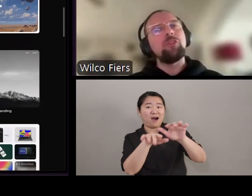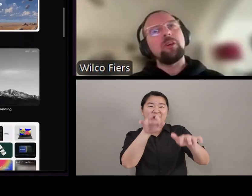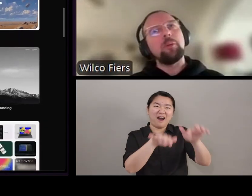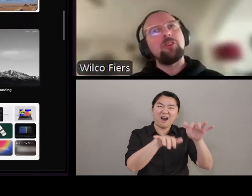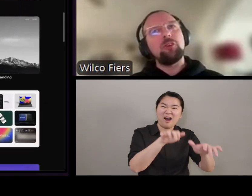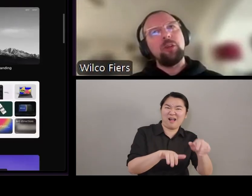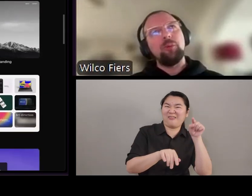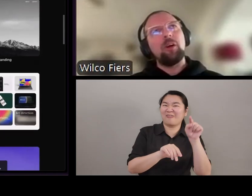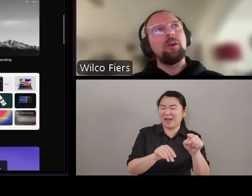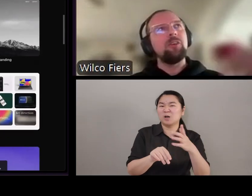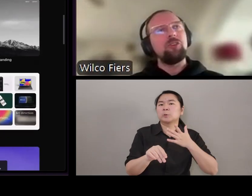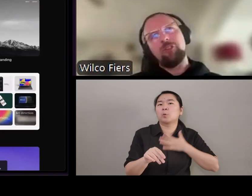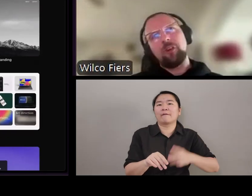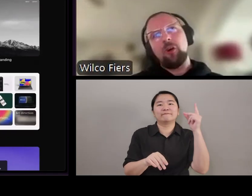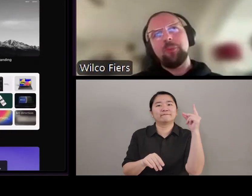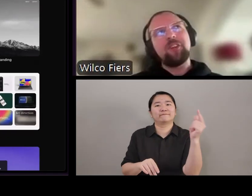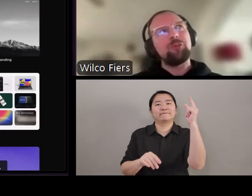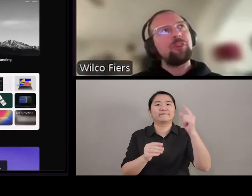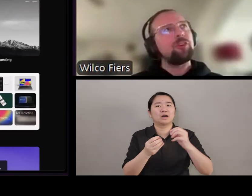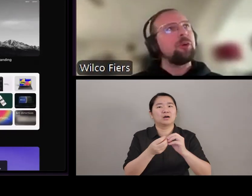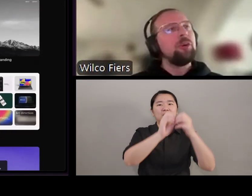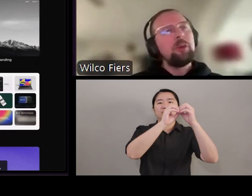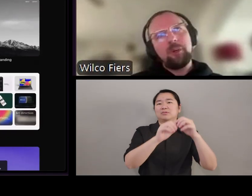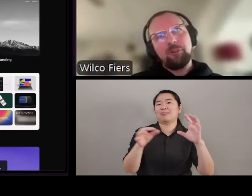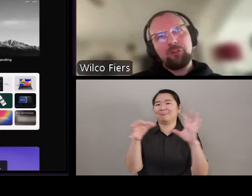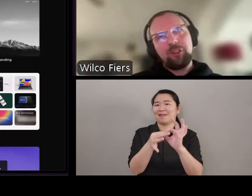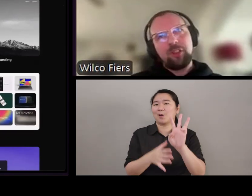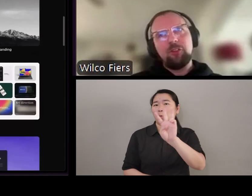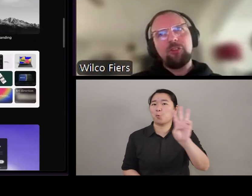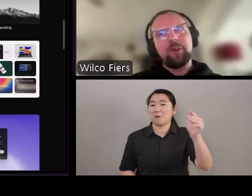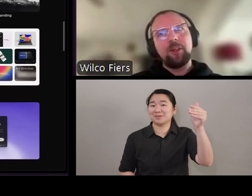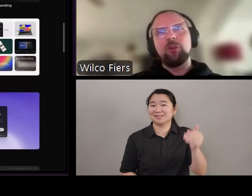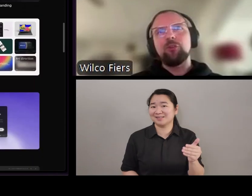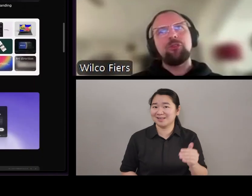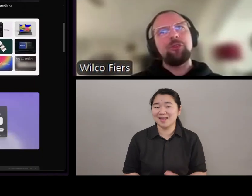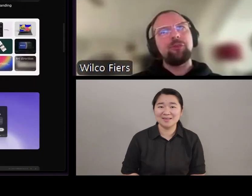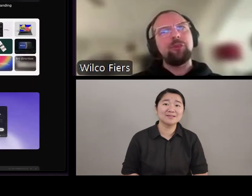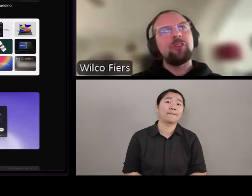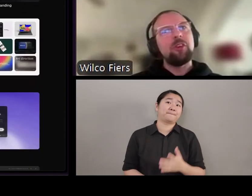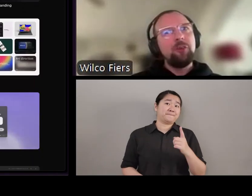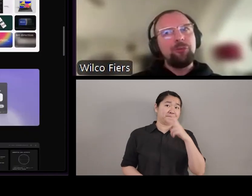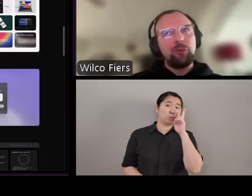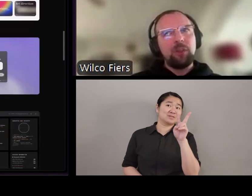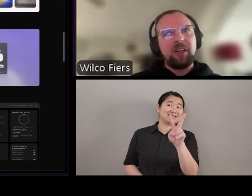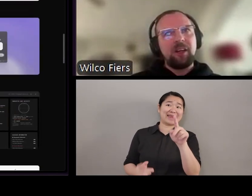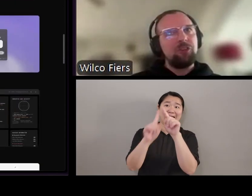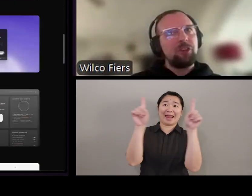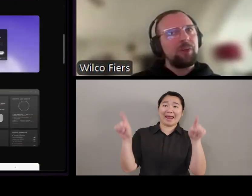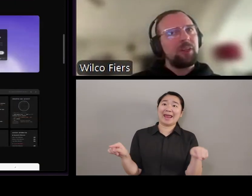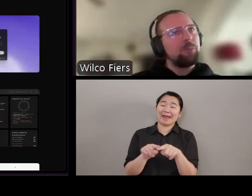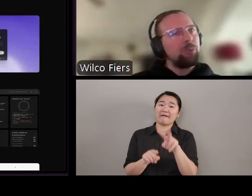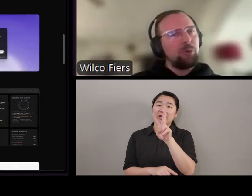I'm sharing my screen. This is just our homepage of V0 by Vercel, showing all sorts of different fully